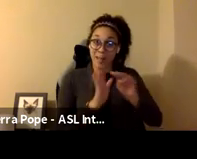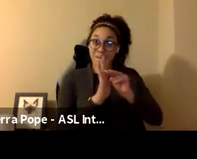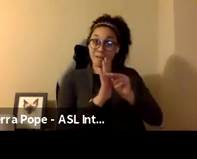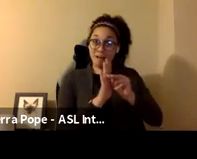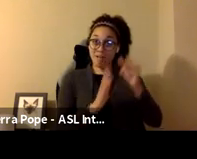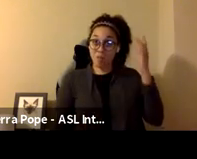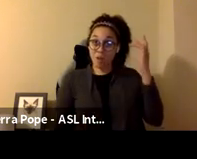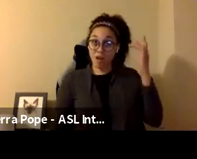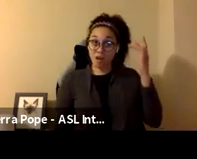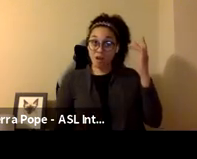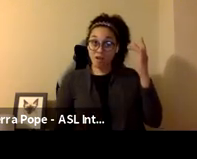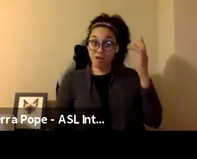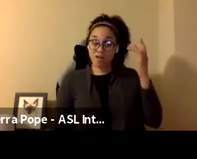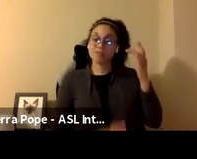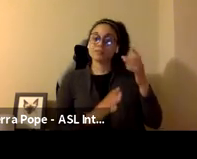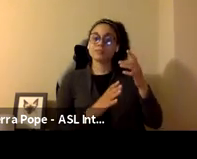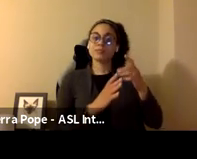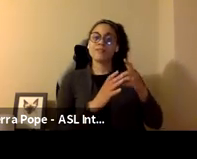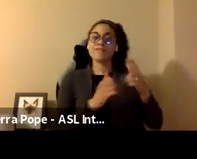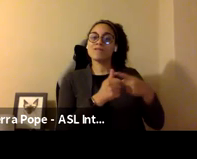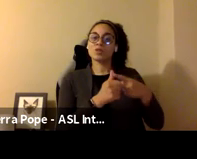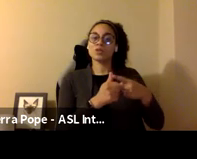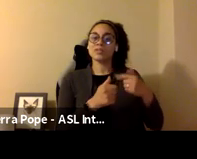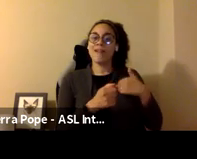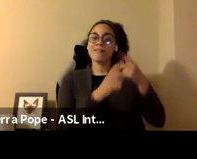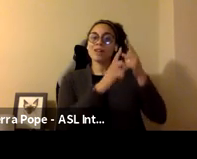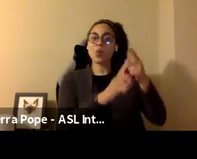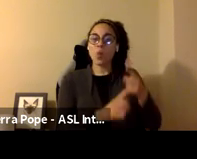start with the goal, breaking